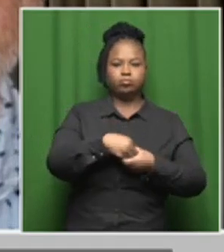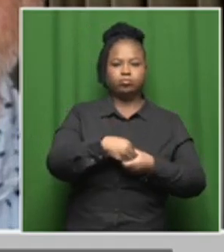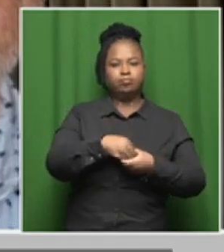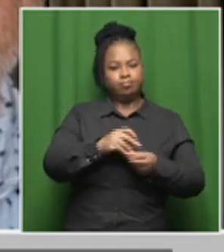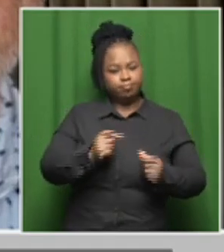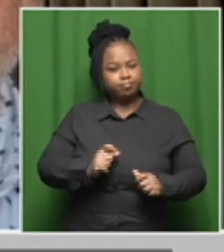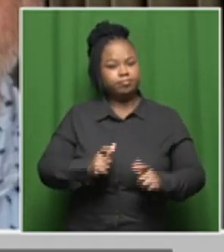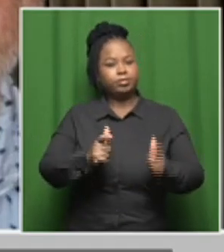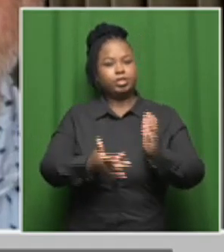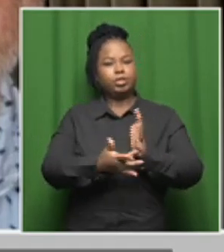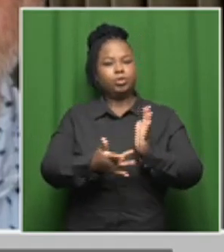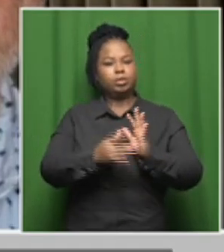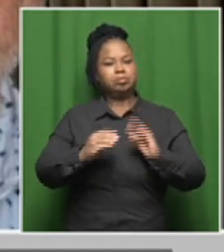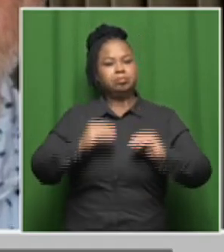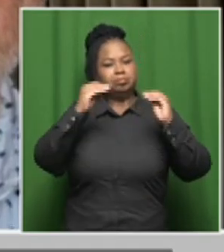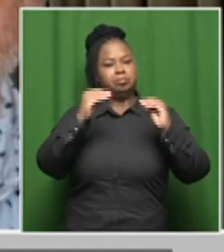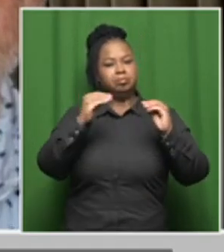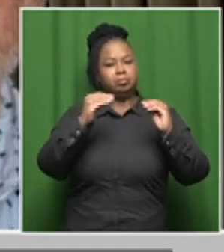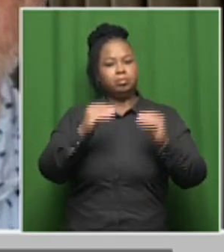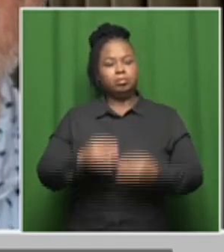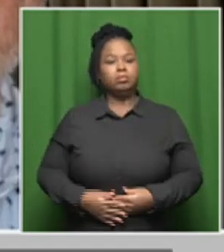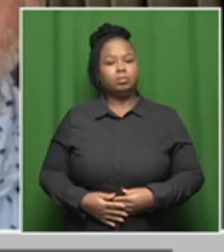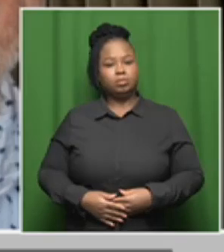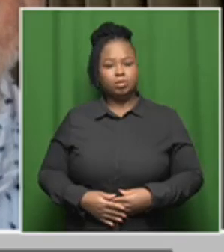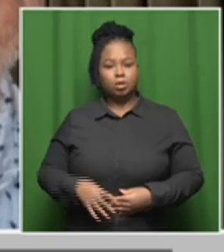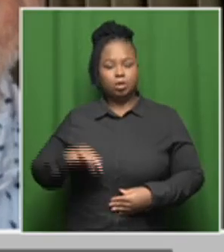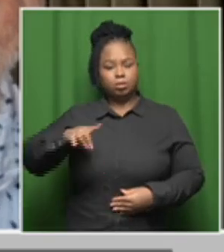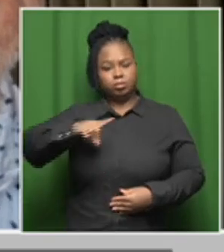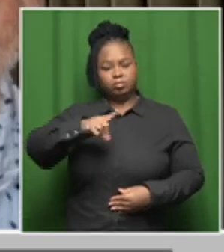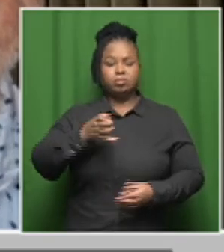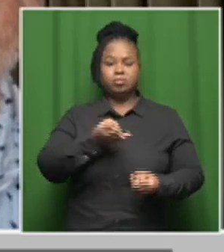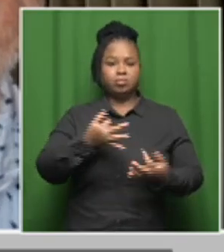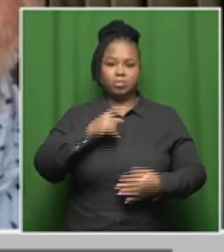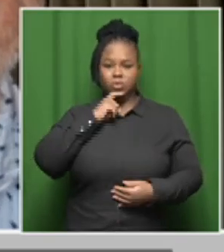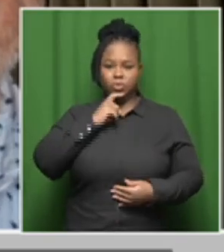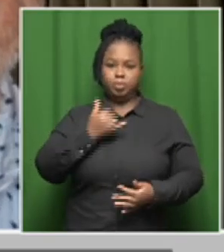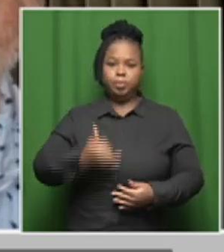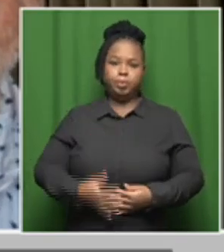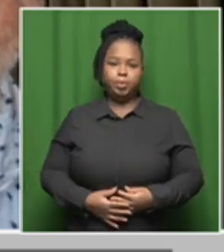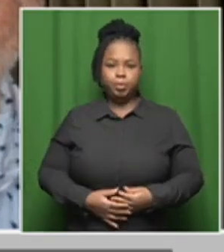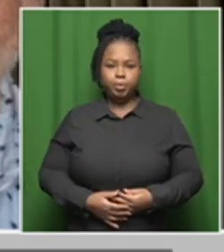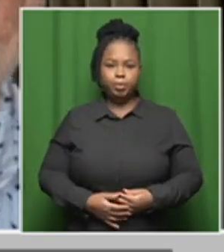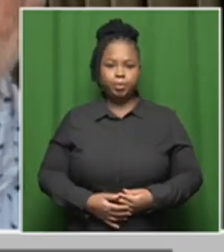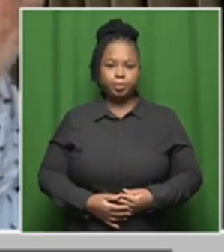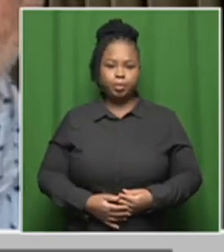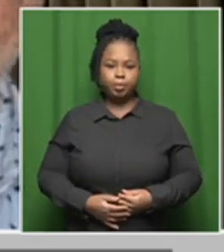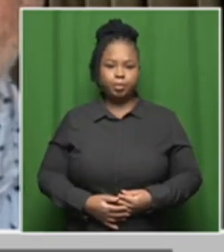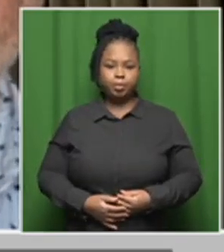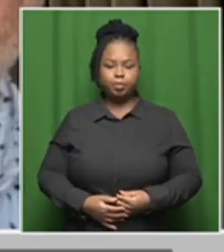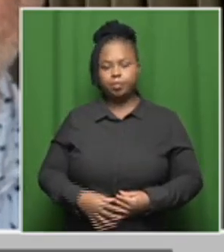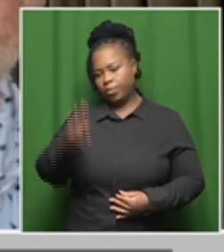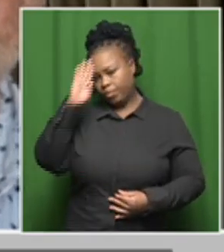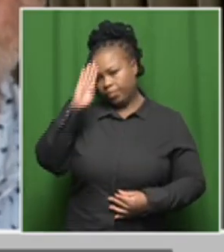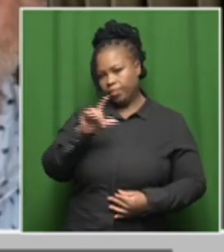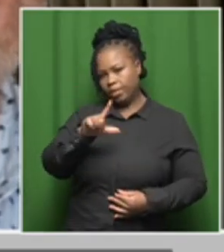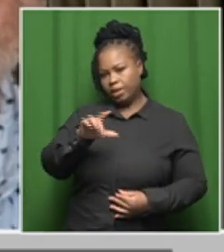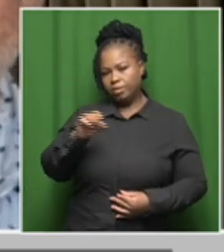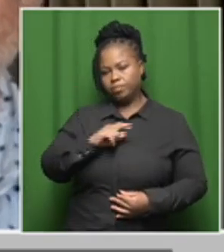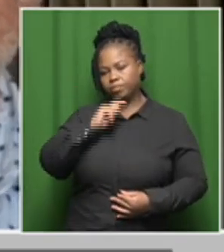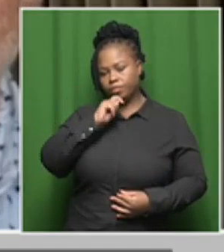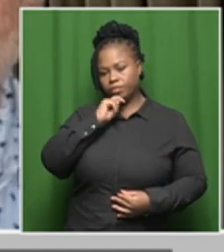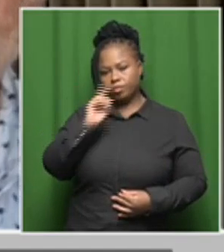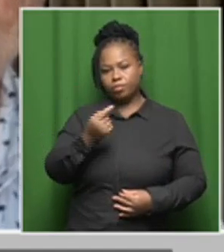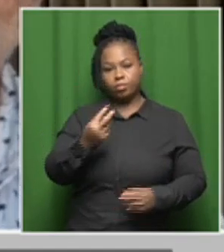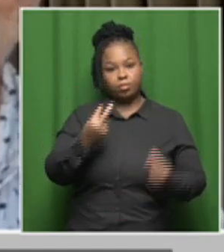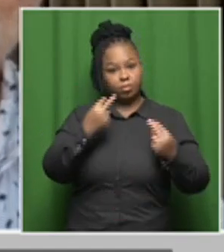rapid technological advancement and growing commercial drone usage? Yeah, hi, Leanne, and good morning to you and your